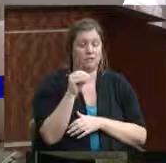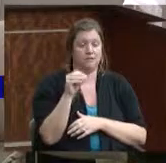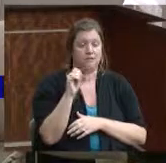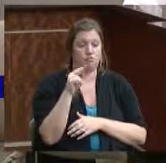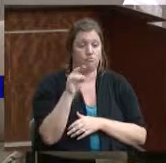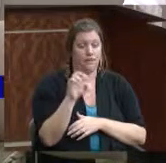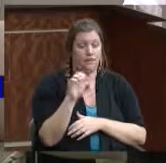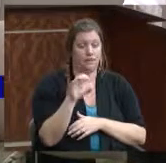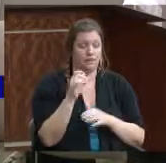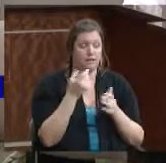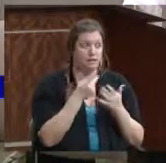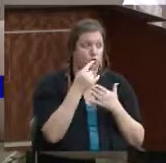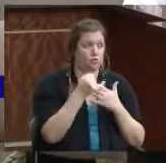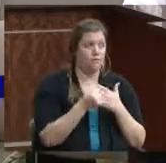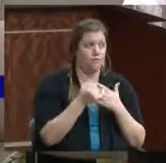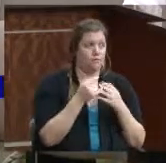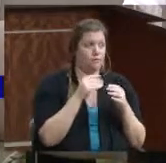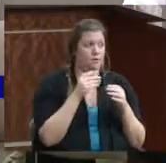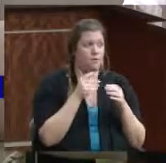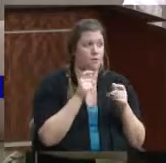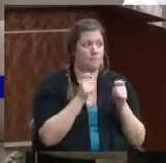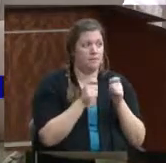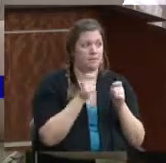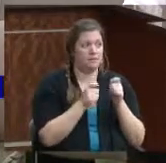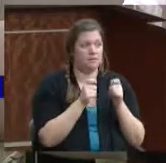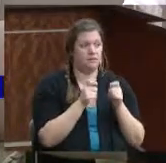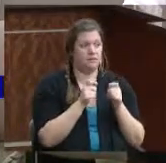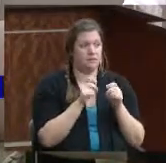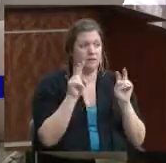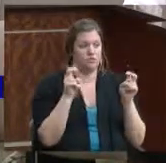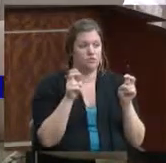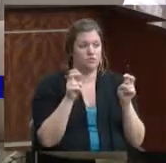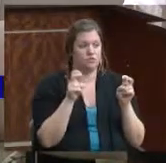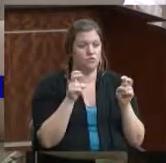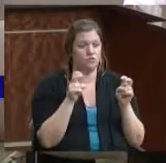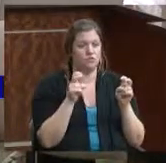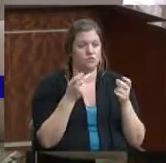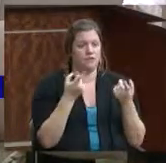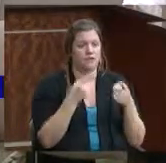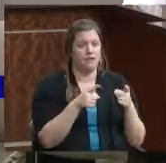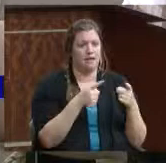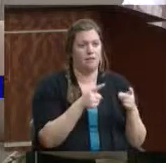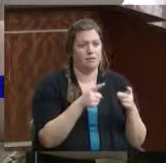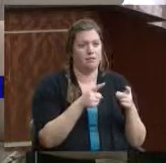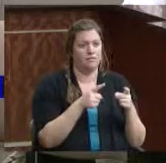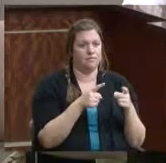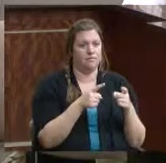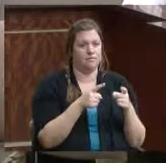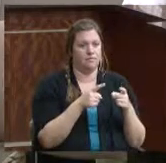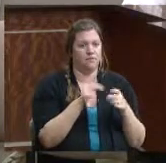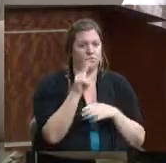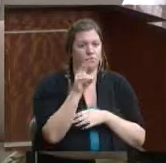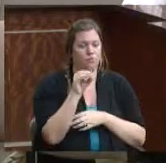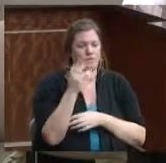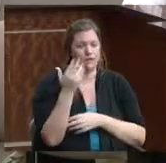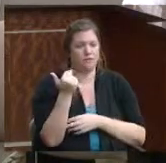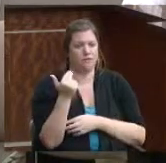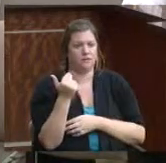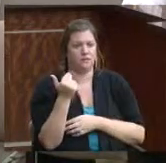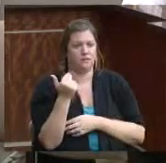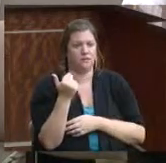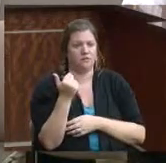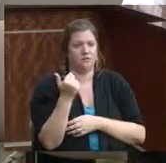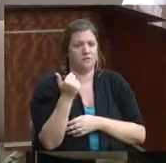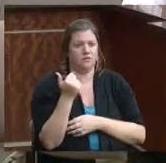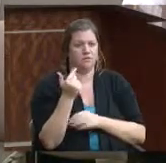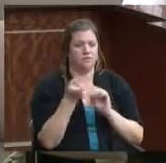both programs and maintenance, due to issues that arose from the severe summer of 2013 and